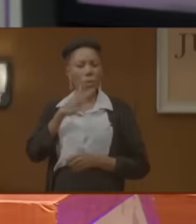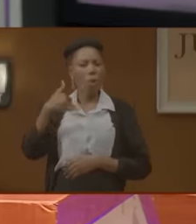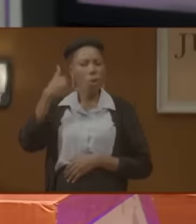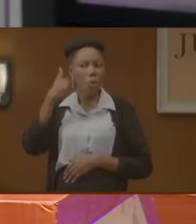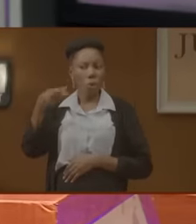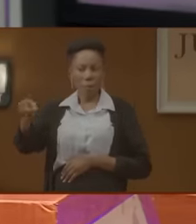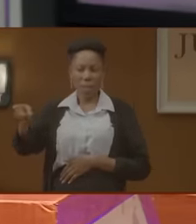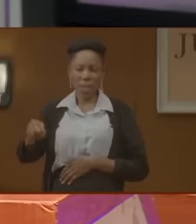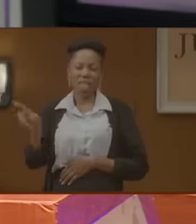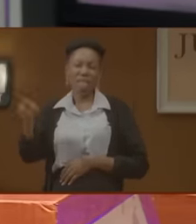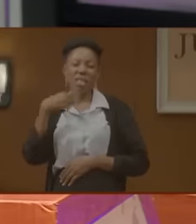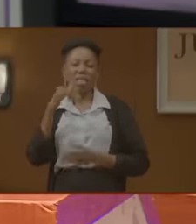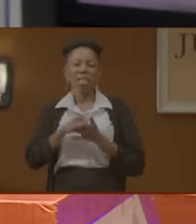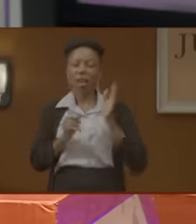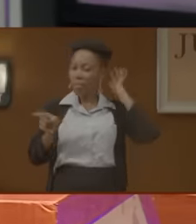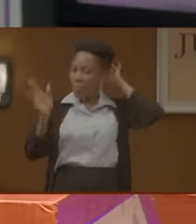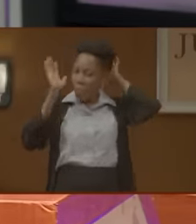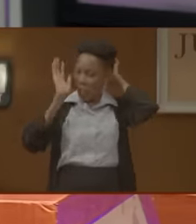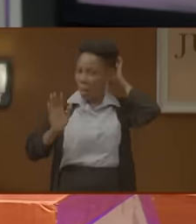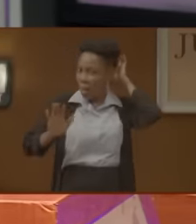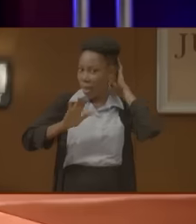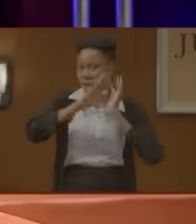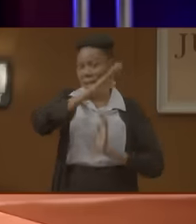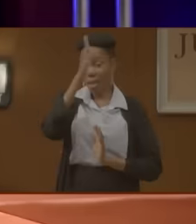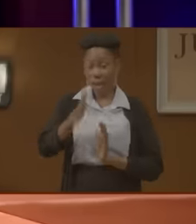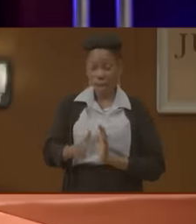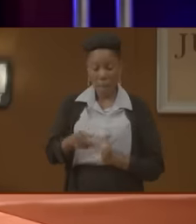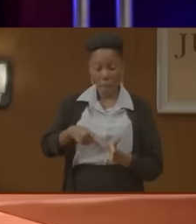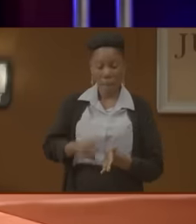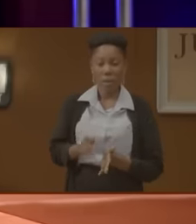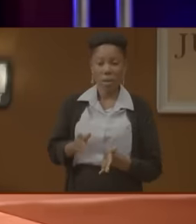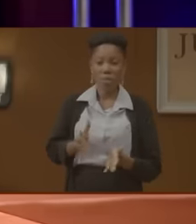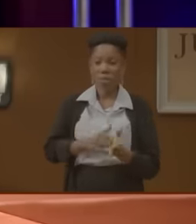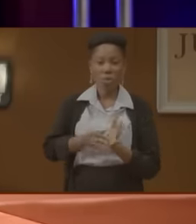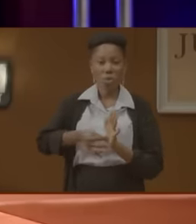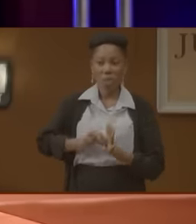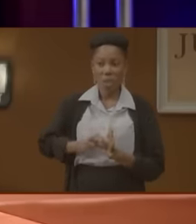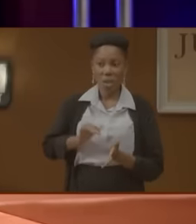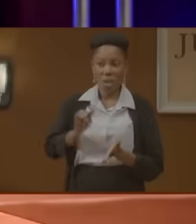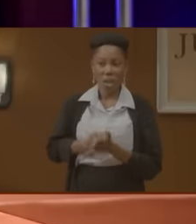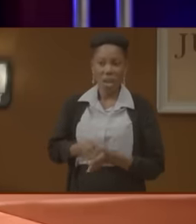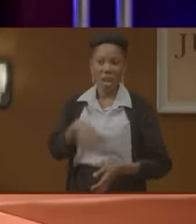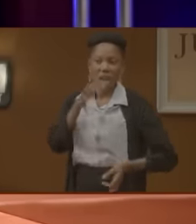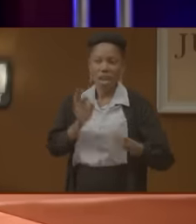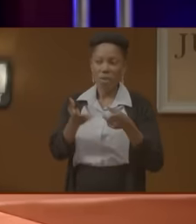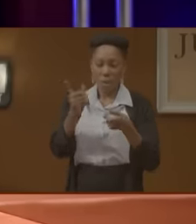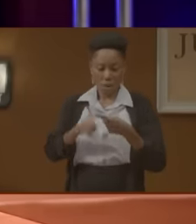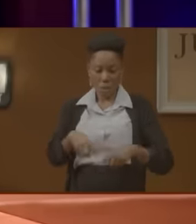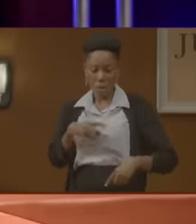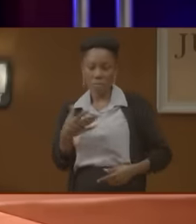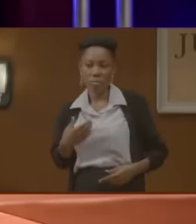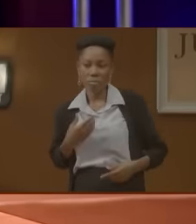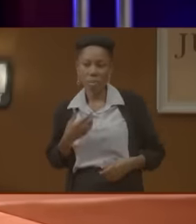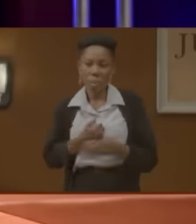said, he will never pay school fees for them. Even that since I've taken him to court, even if they are going to take him to firing squad,